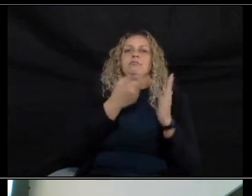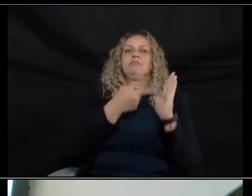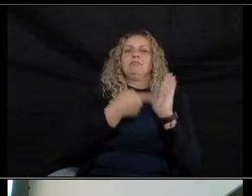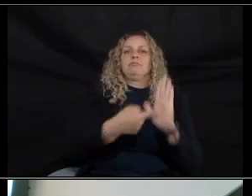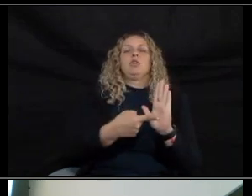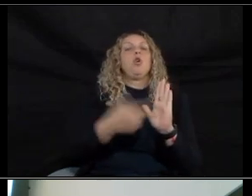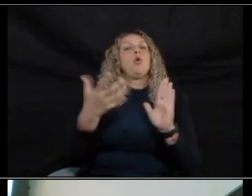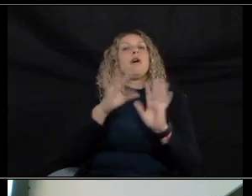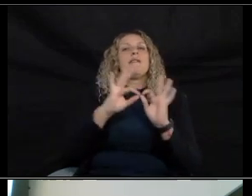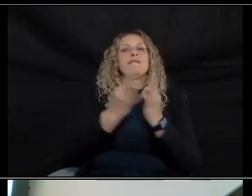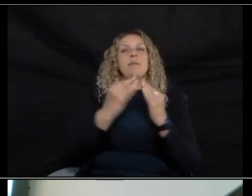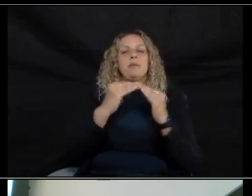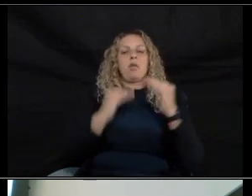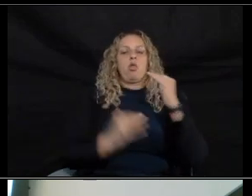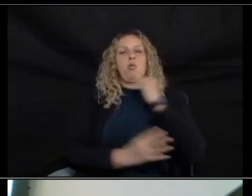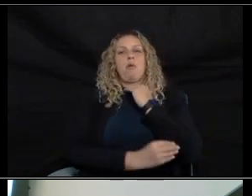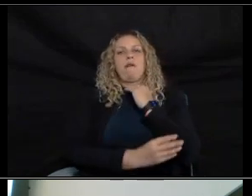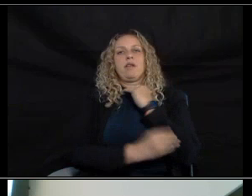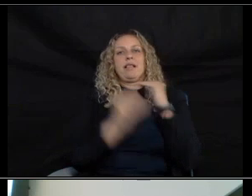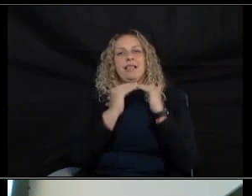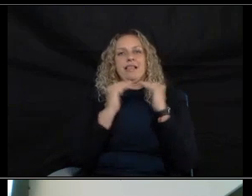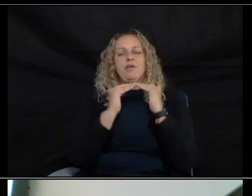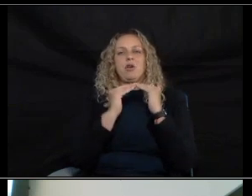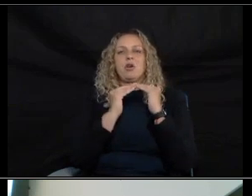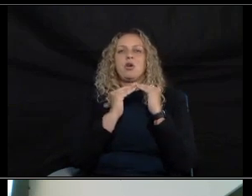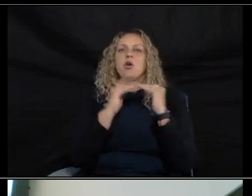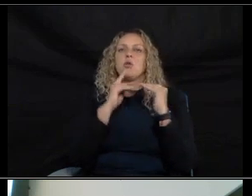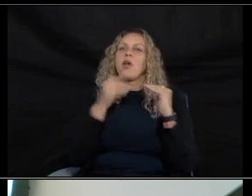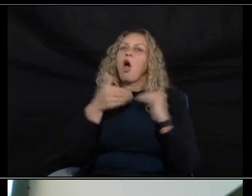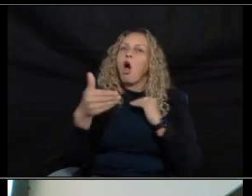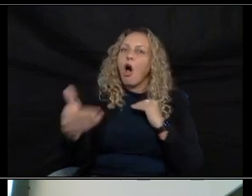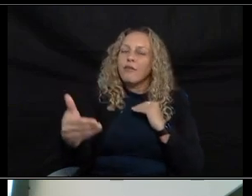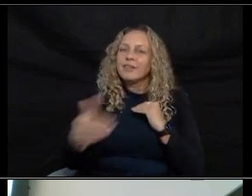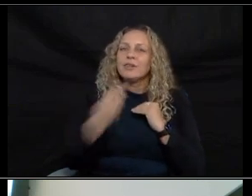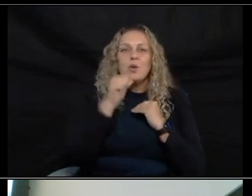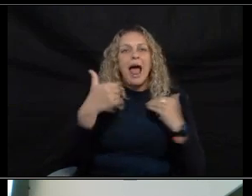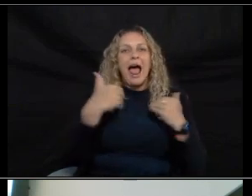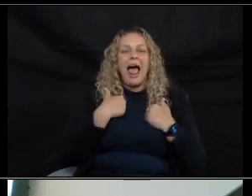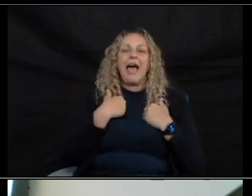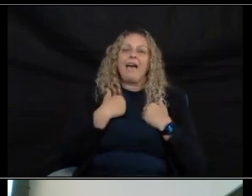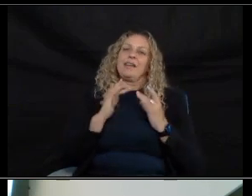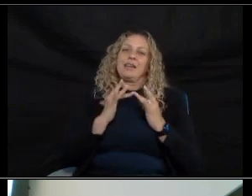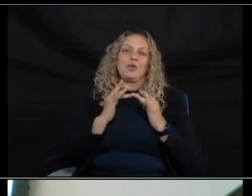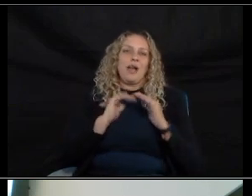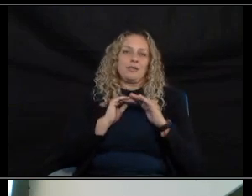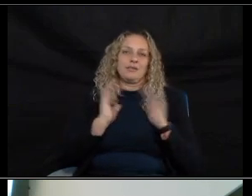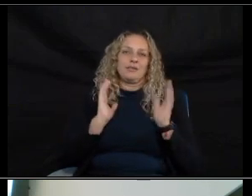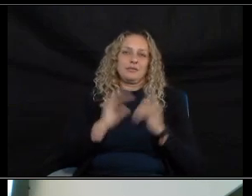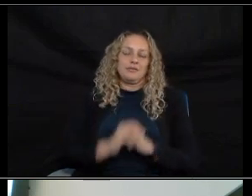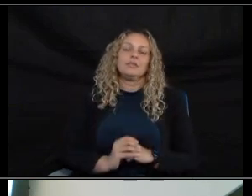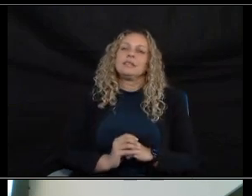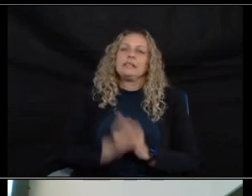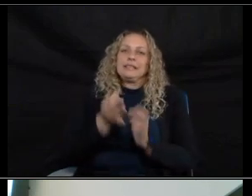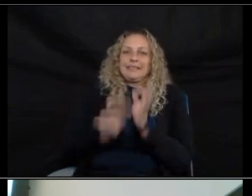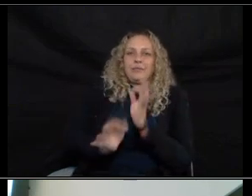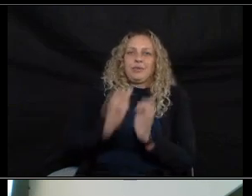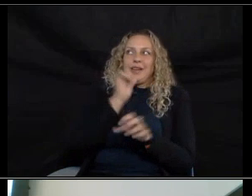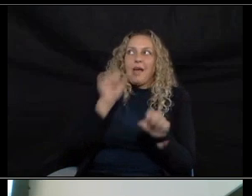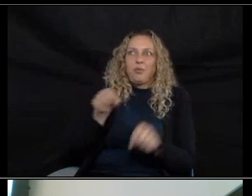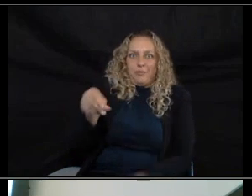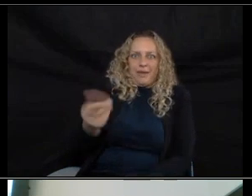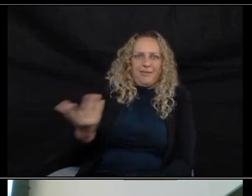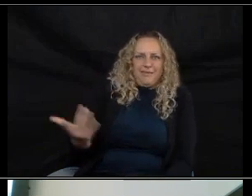are living below the poverty level, more often than not, do not have internet access. They're simply just not able to